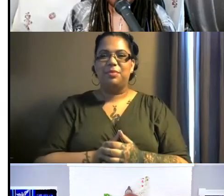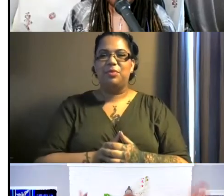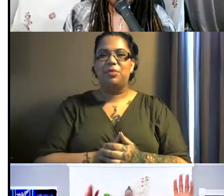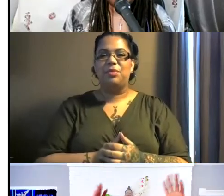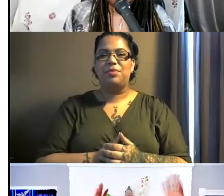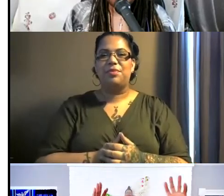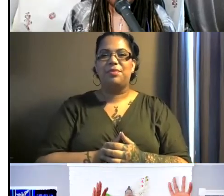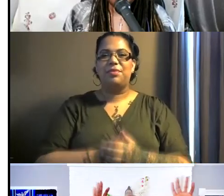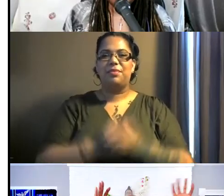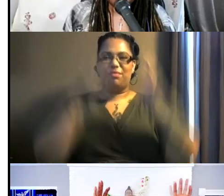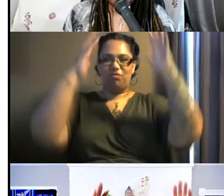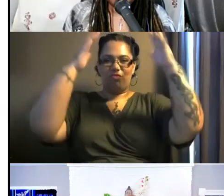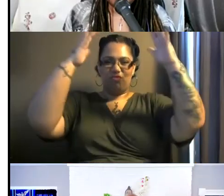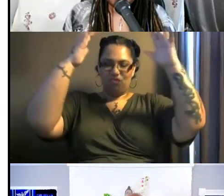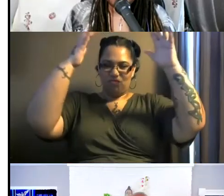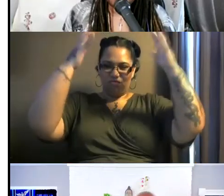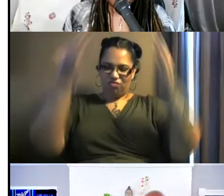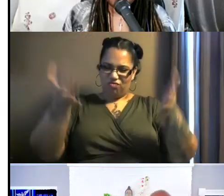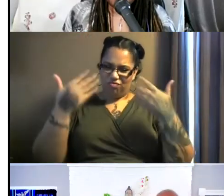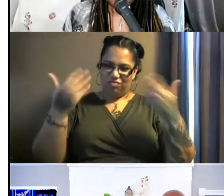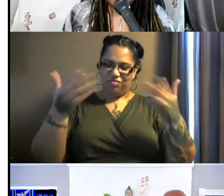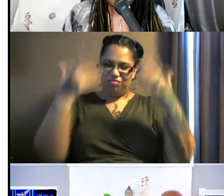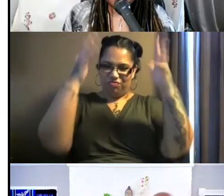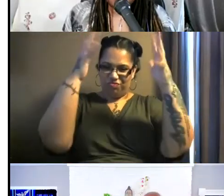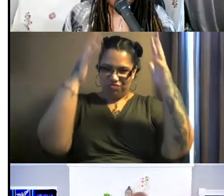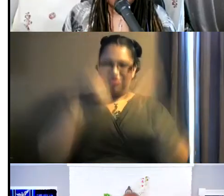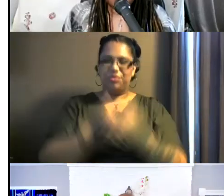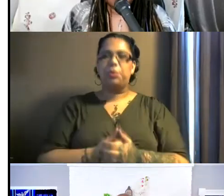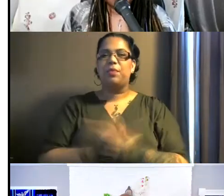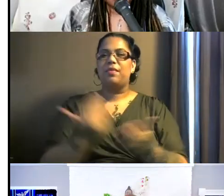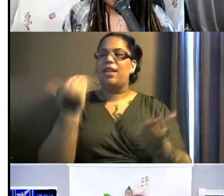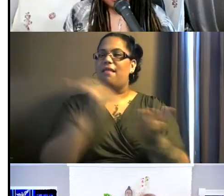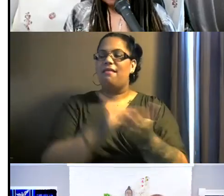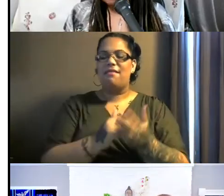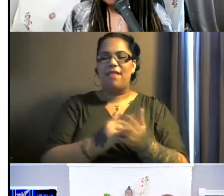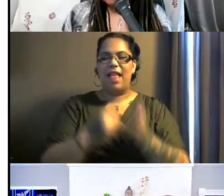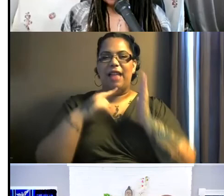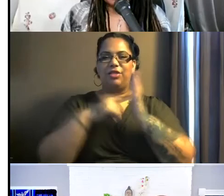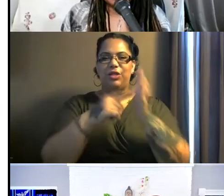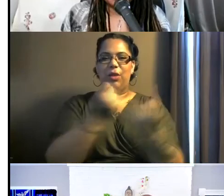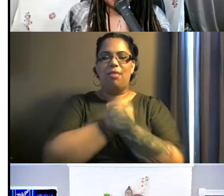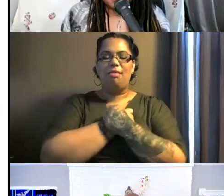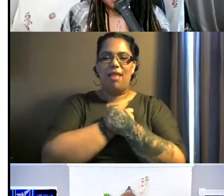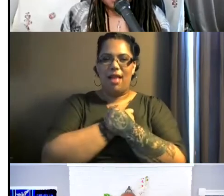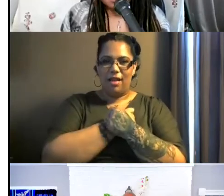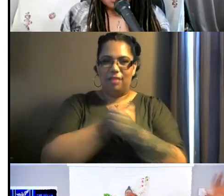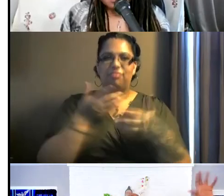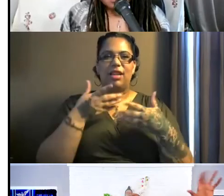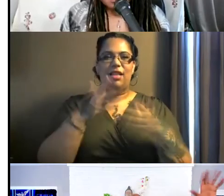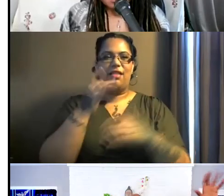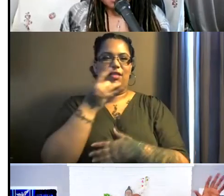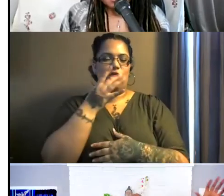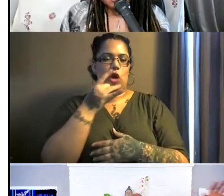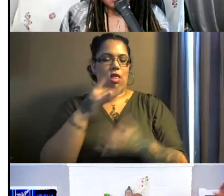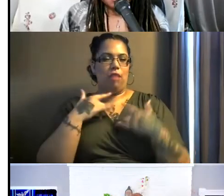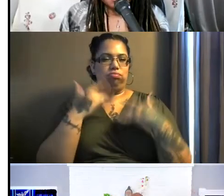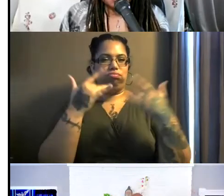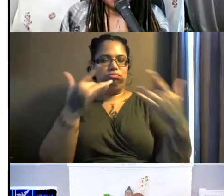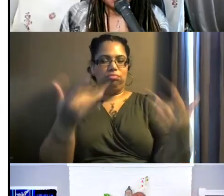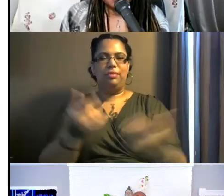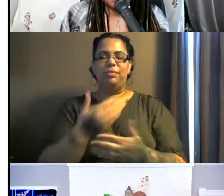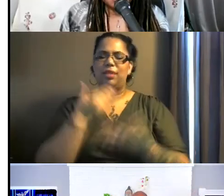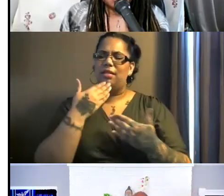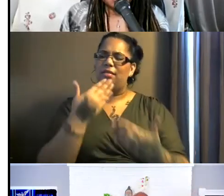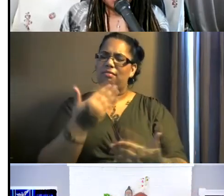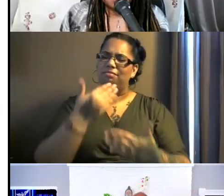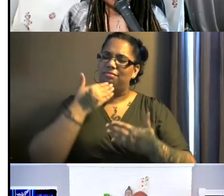Put your hands together. Once again, let's give Deletta some love. Yes, let your light shine. Thank you so very, very,